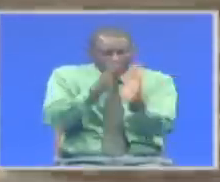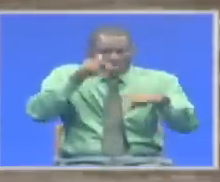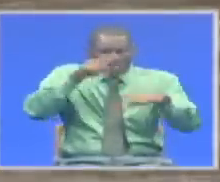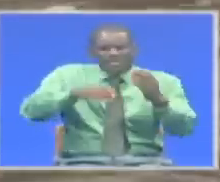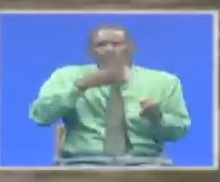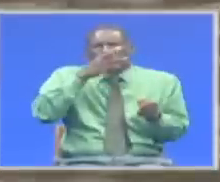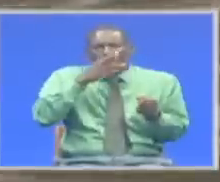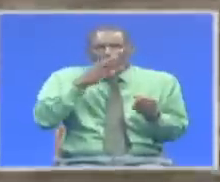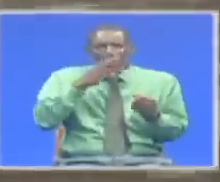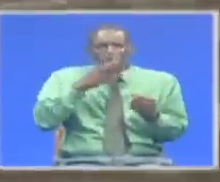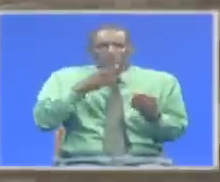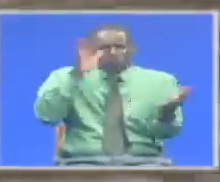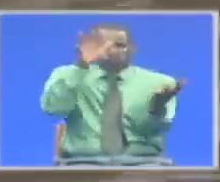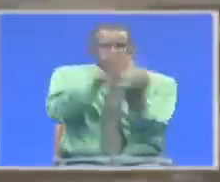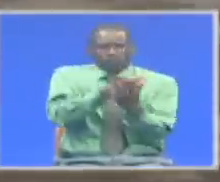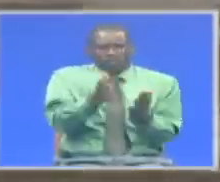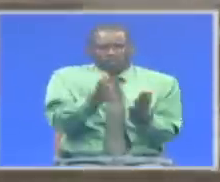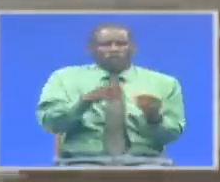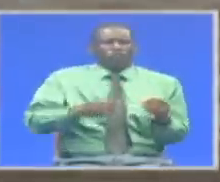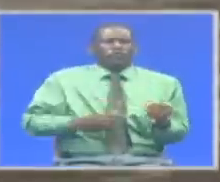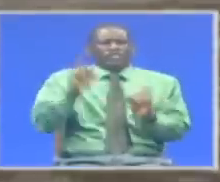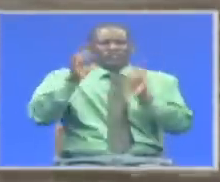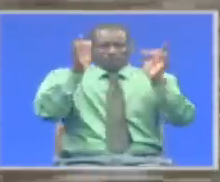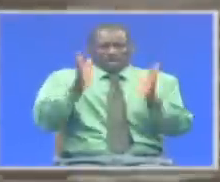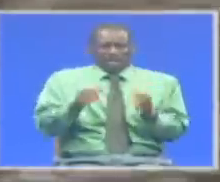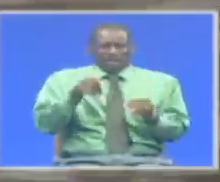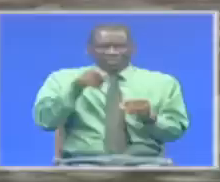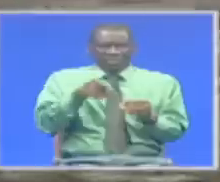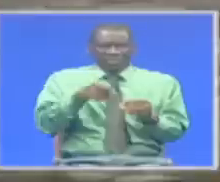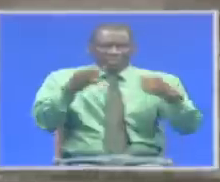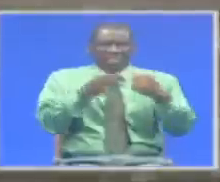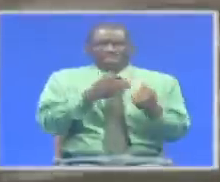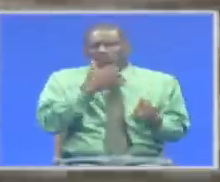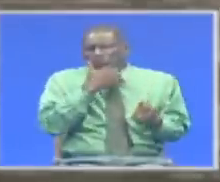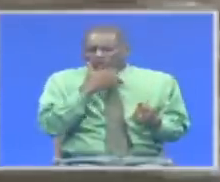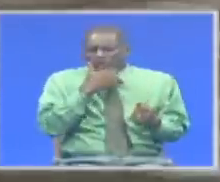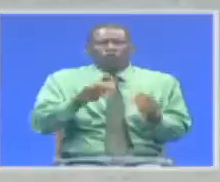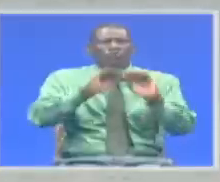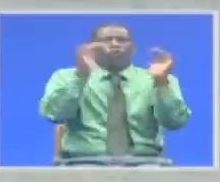visitors, this is the stage for what's routinely referred to as the eighth wonder of the world.